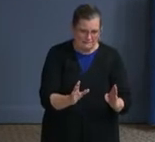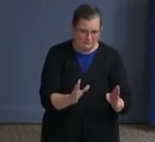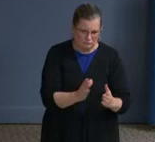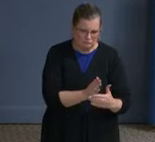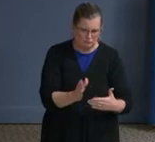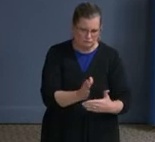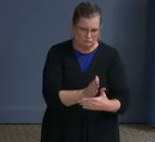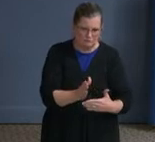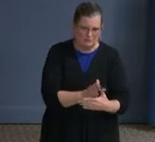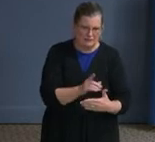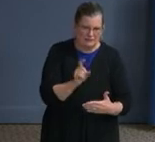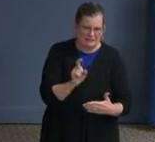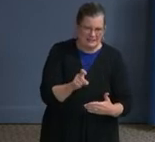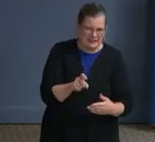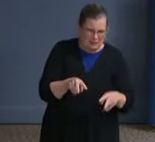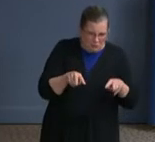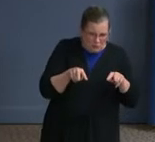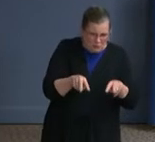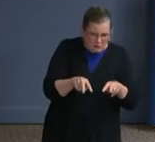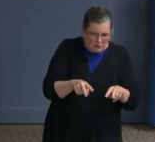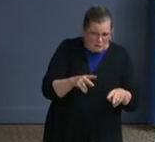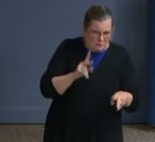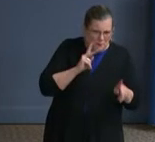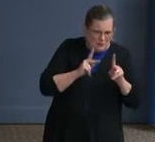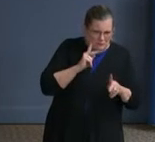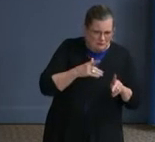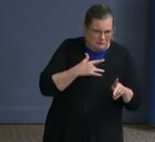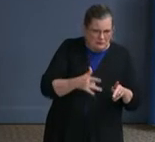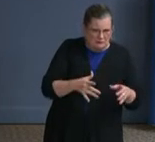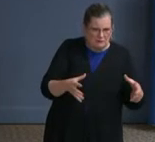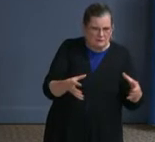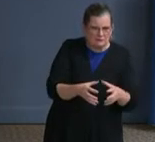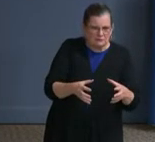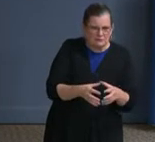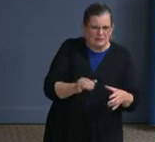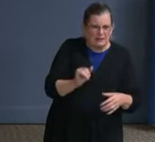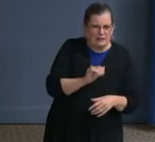is particularly high for the population in that 25 to